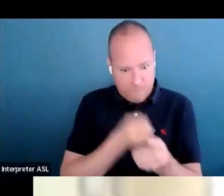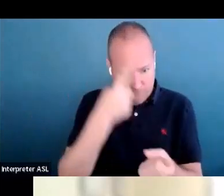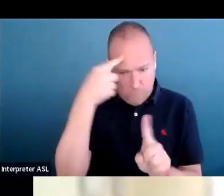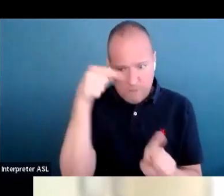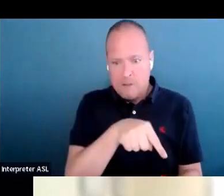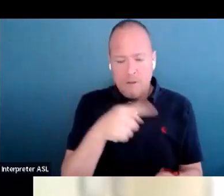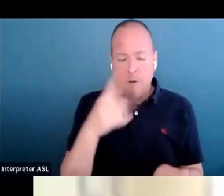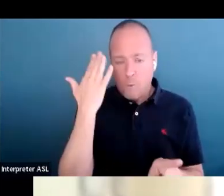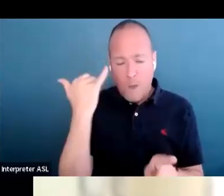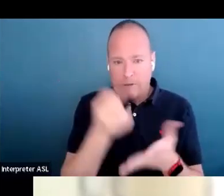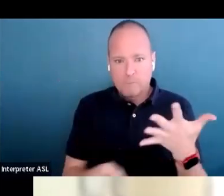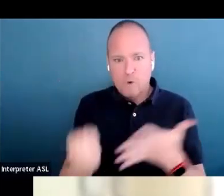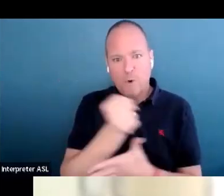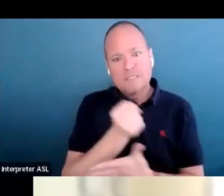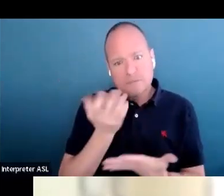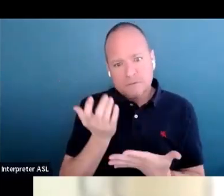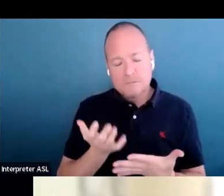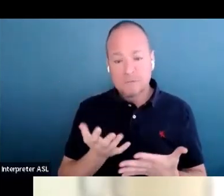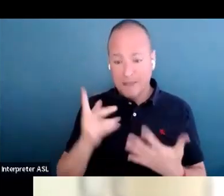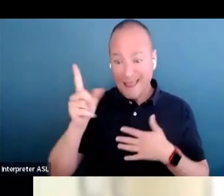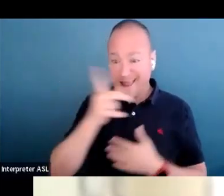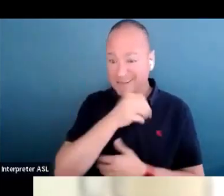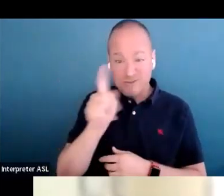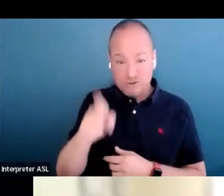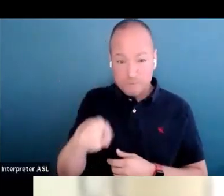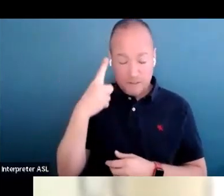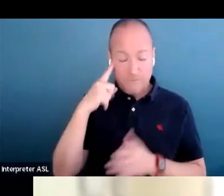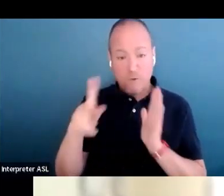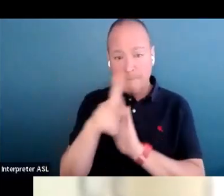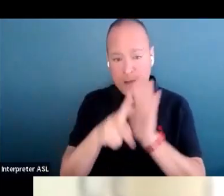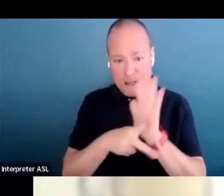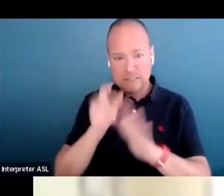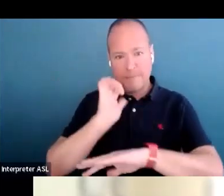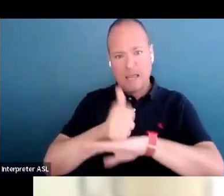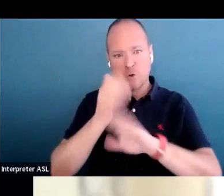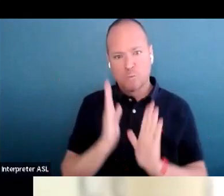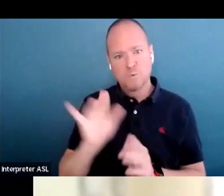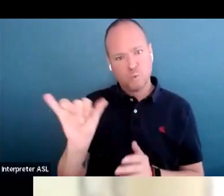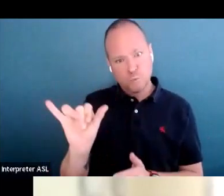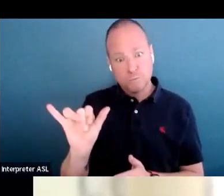indeed a priority and should be a priority for policymakers and others as well.